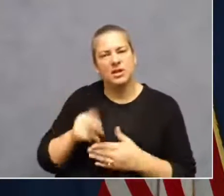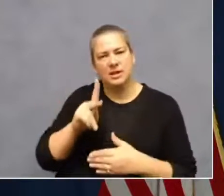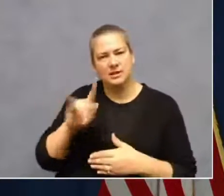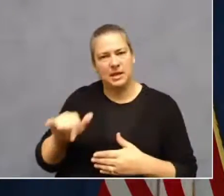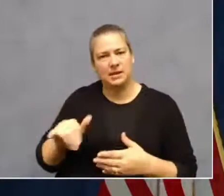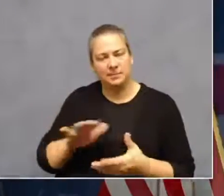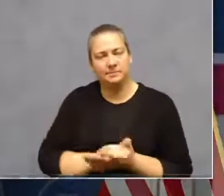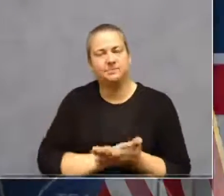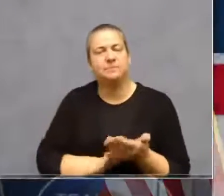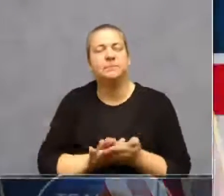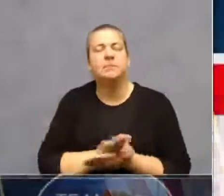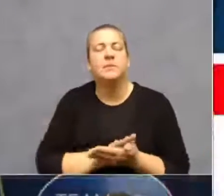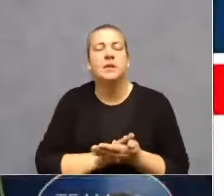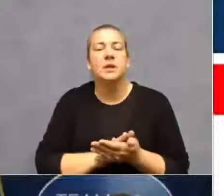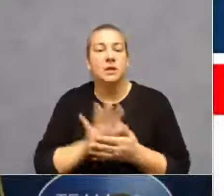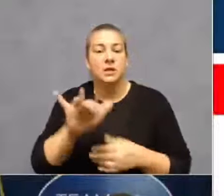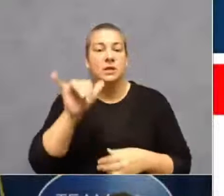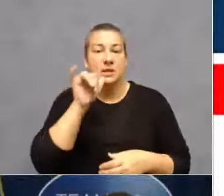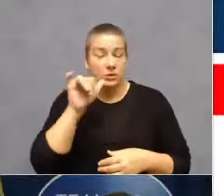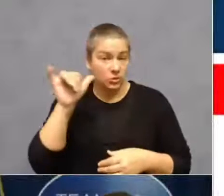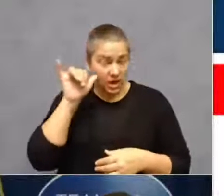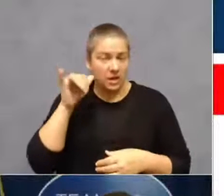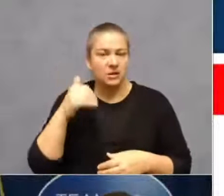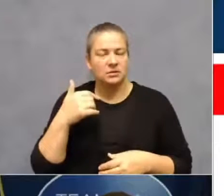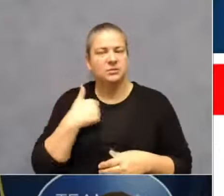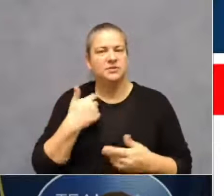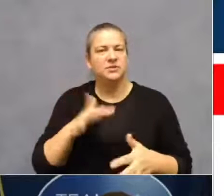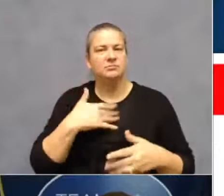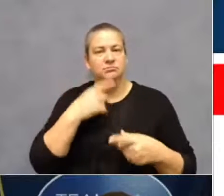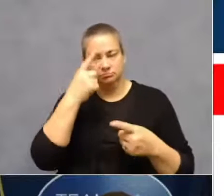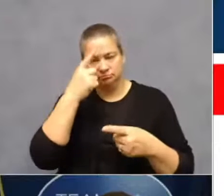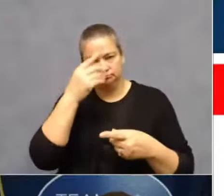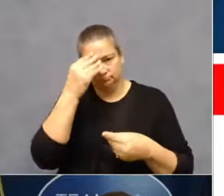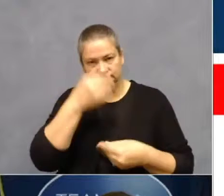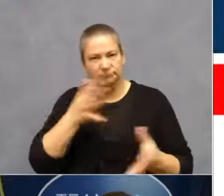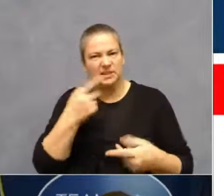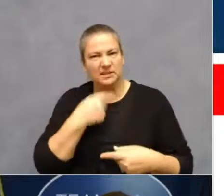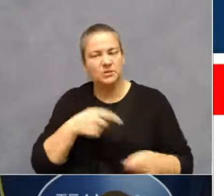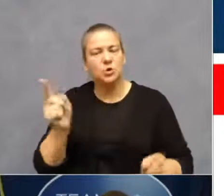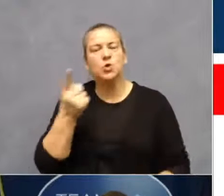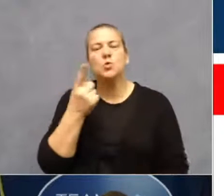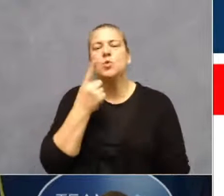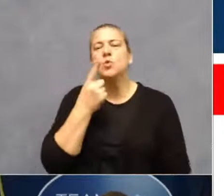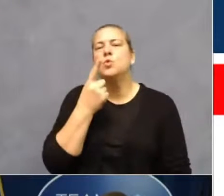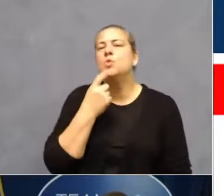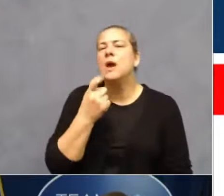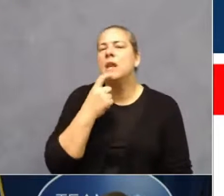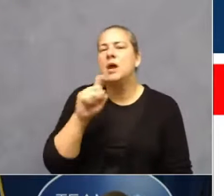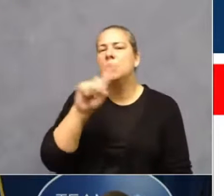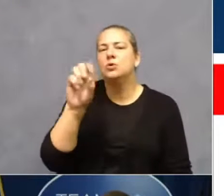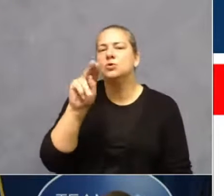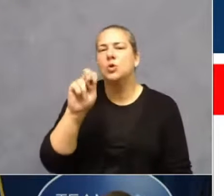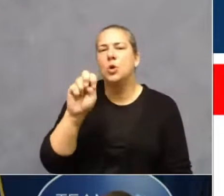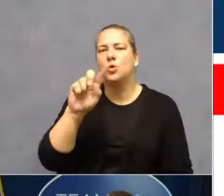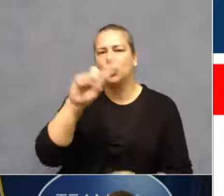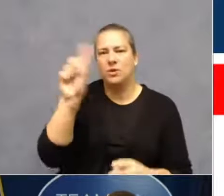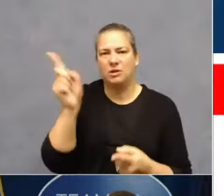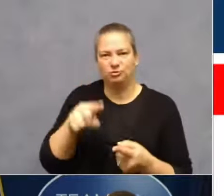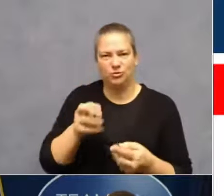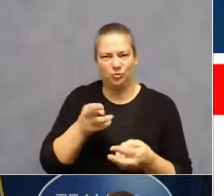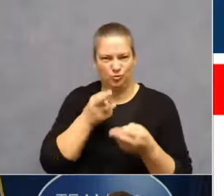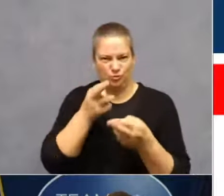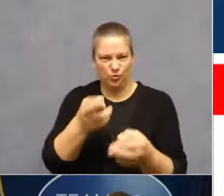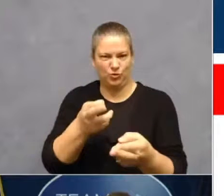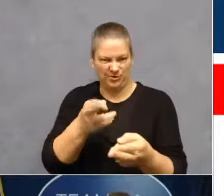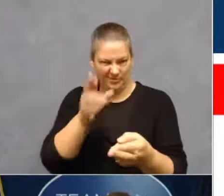So yesterday we announced our red zone reduction recommendations. These are when a